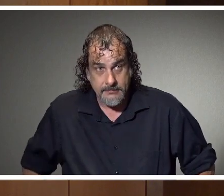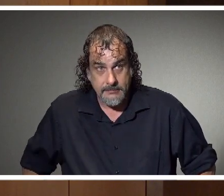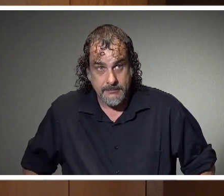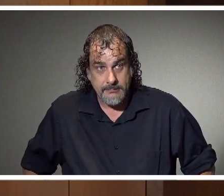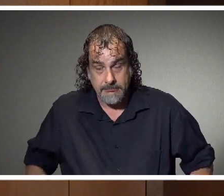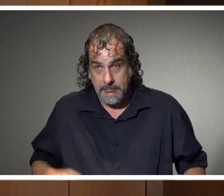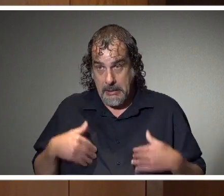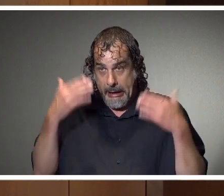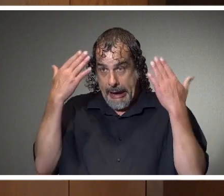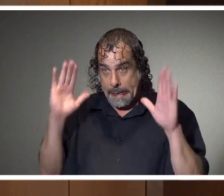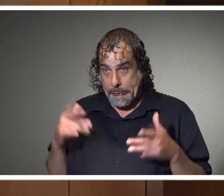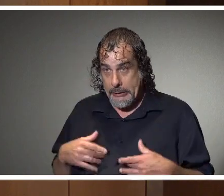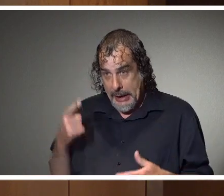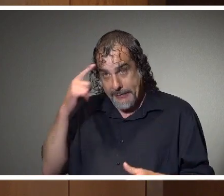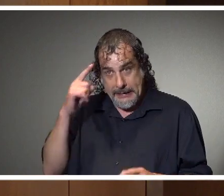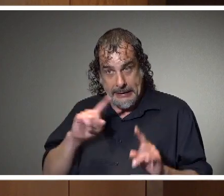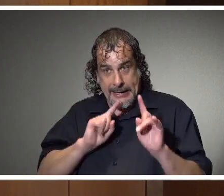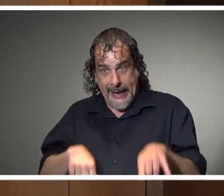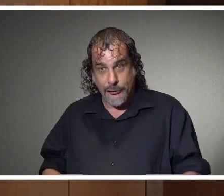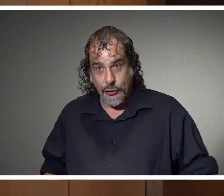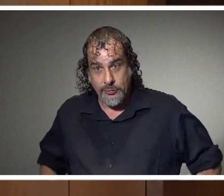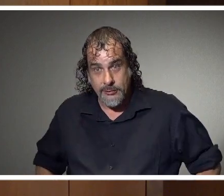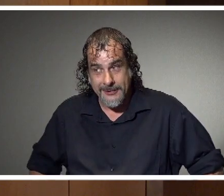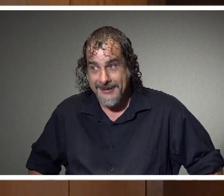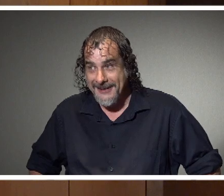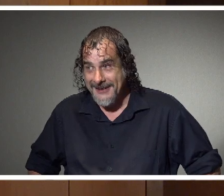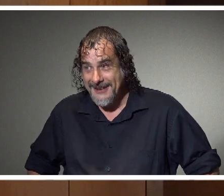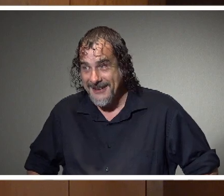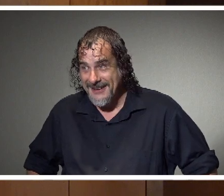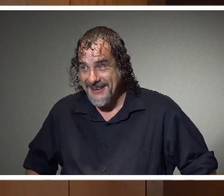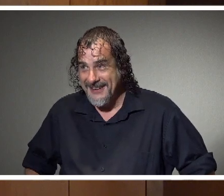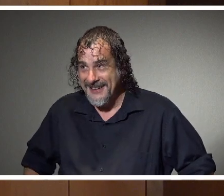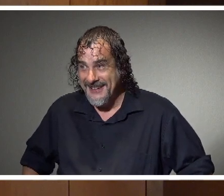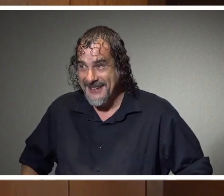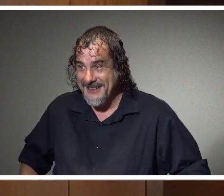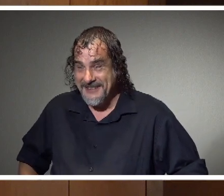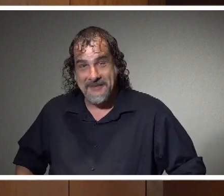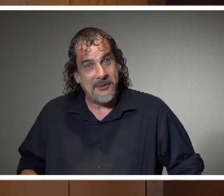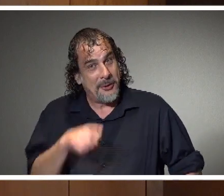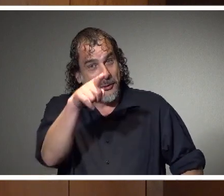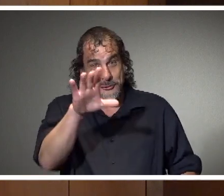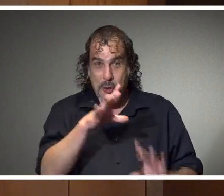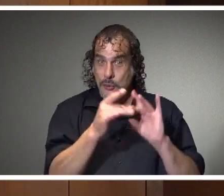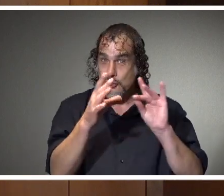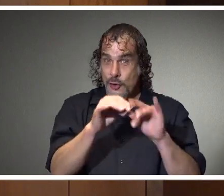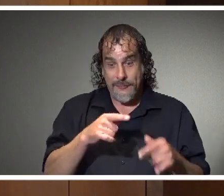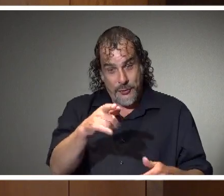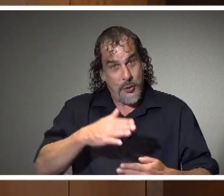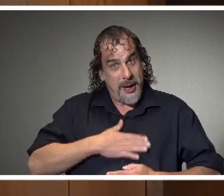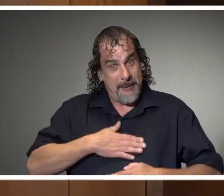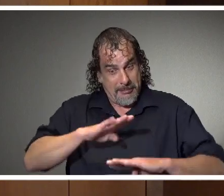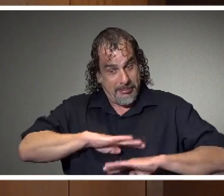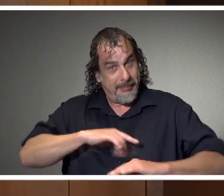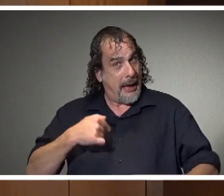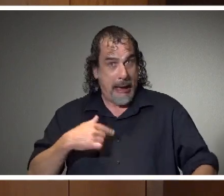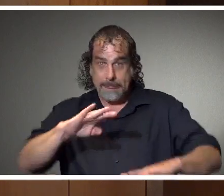I don't know, did he? I think he answered it. Well, you're writing the story, so if you're happy, I'm happy.